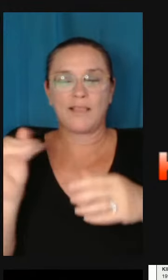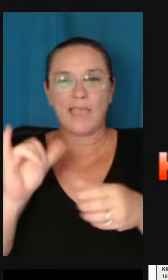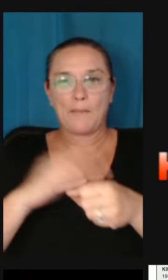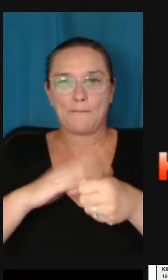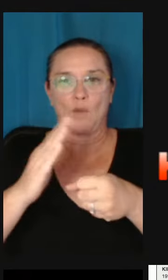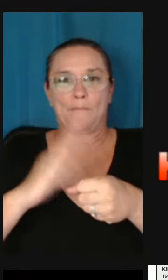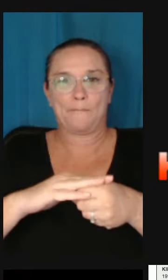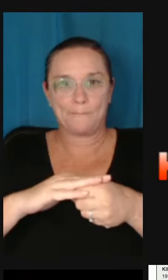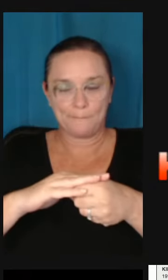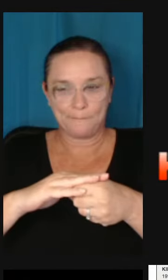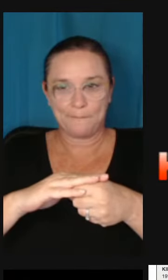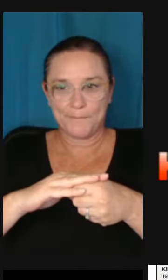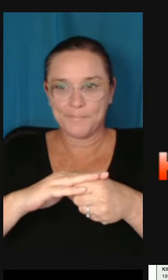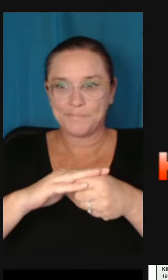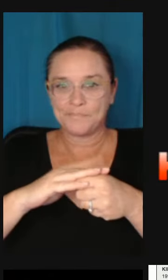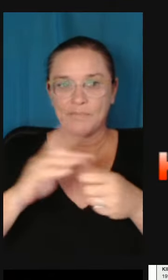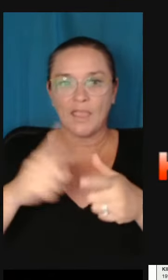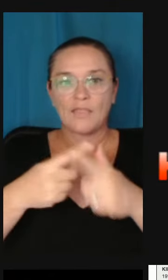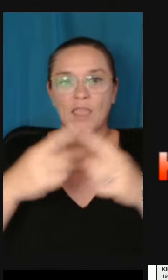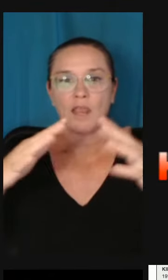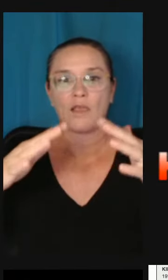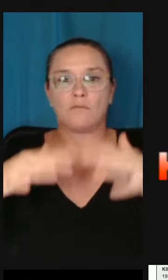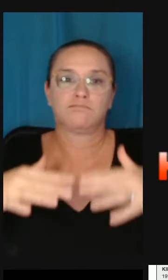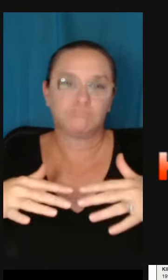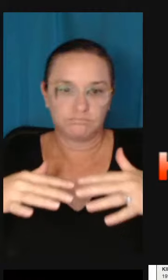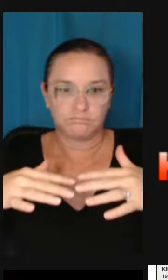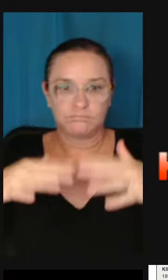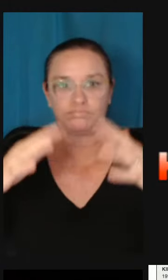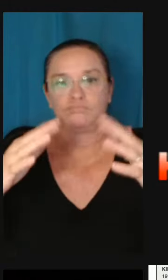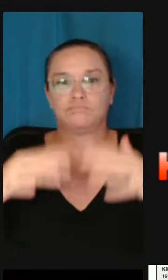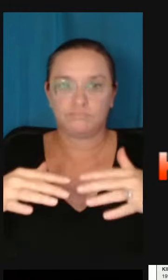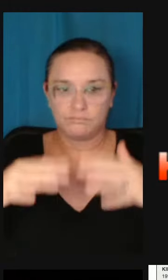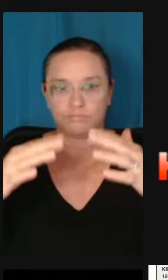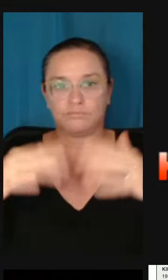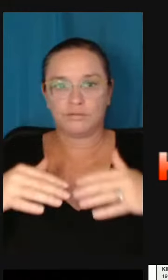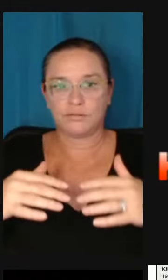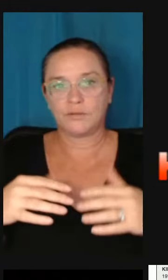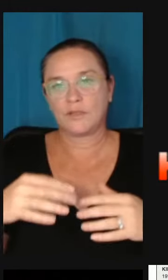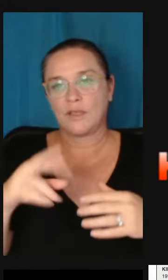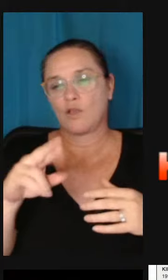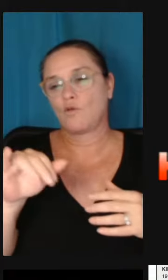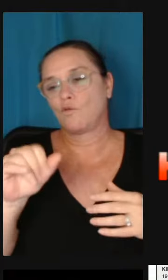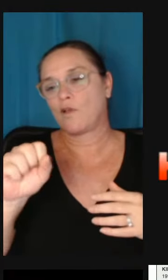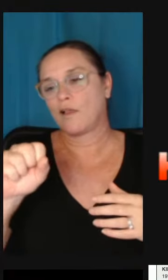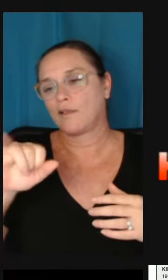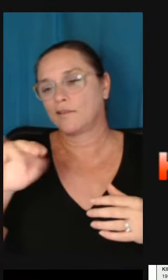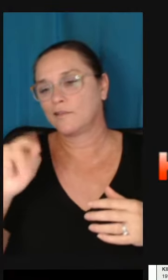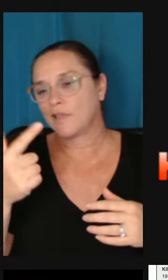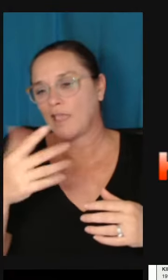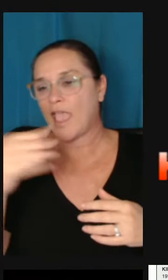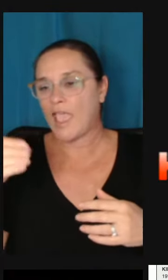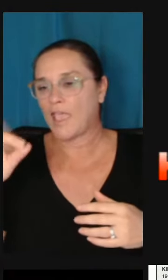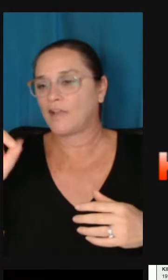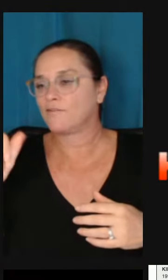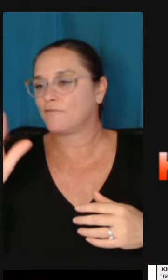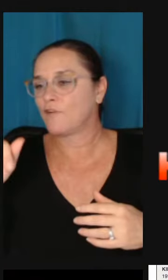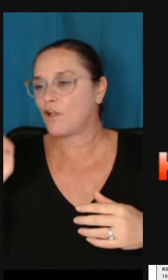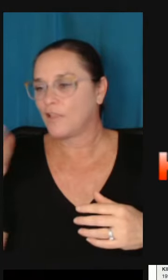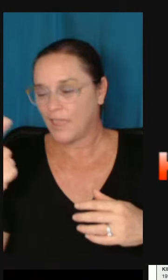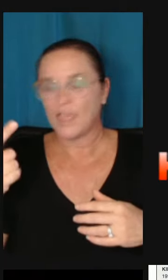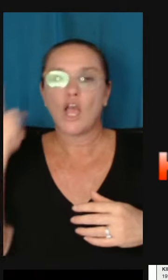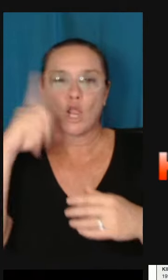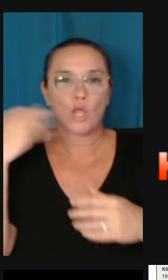then the magma falling back down, and that process, the column rising and falling, that looks like a piston, and that's the gas